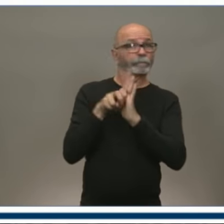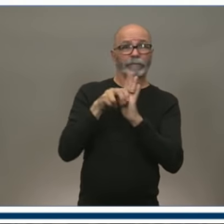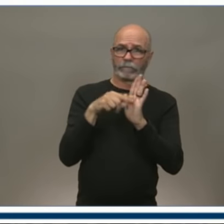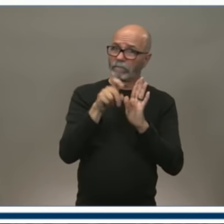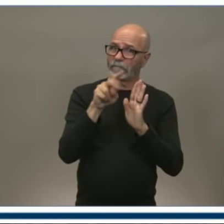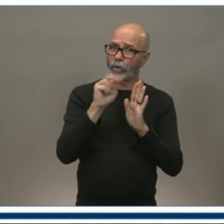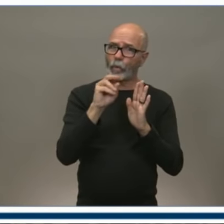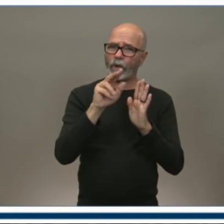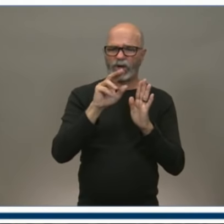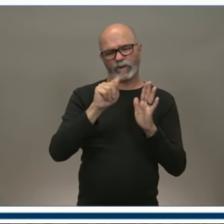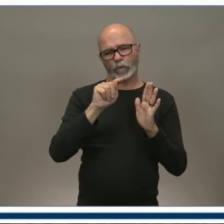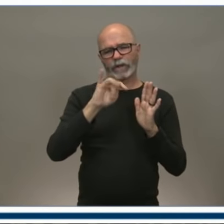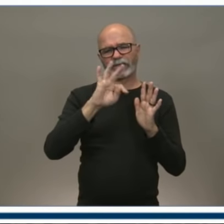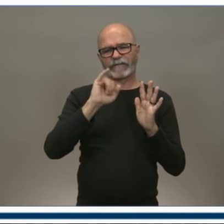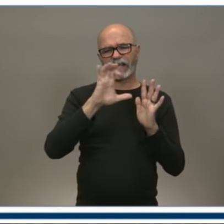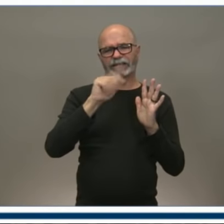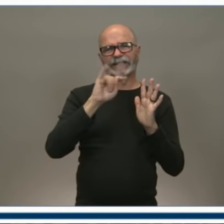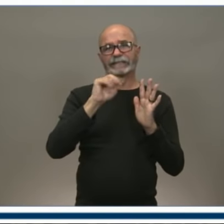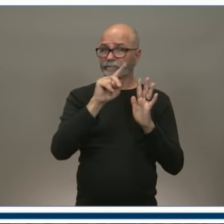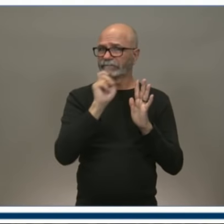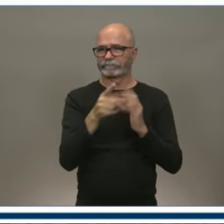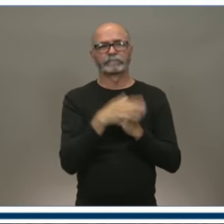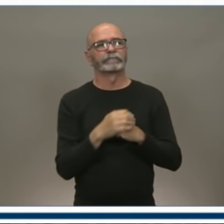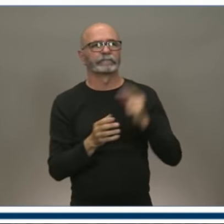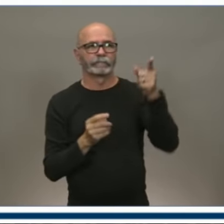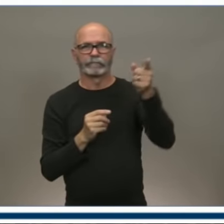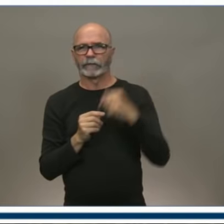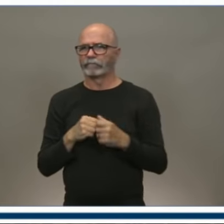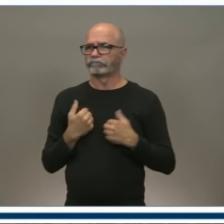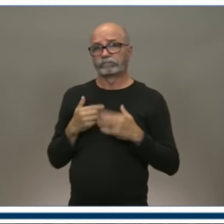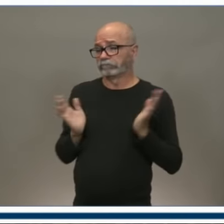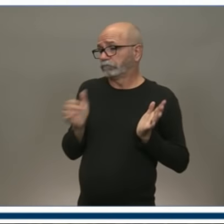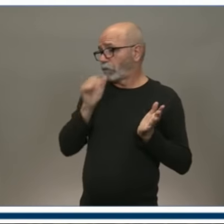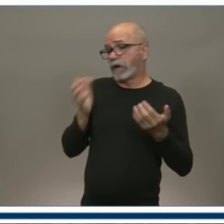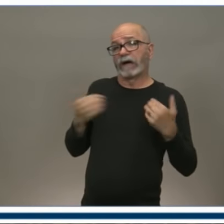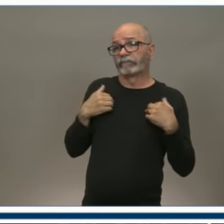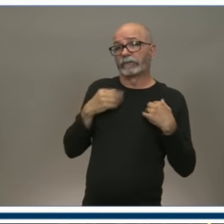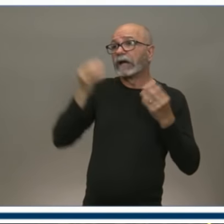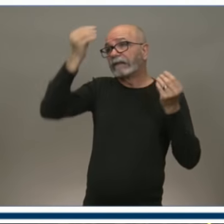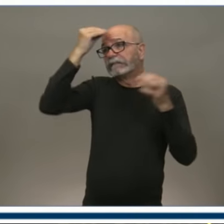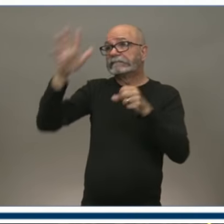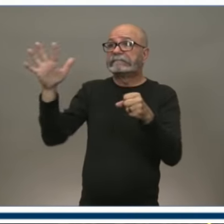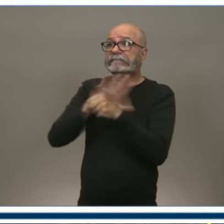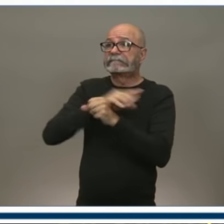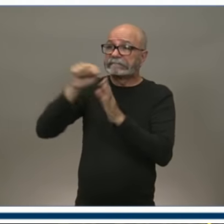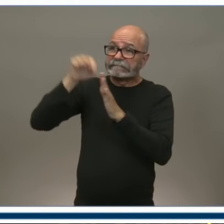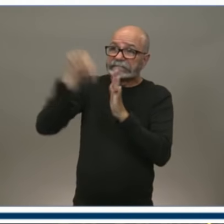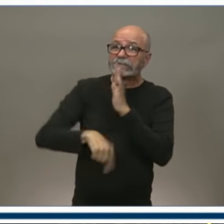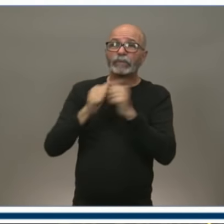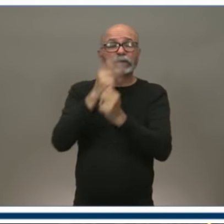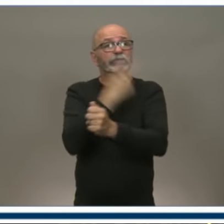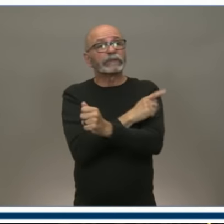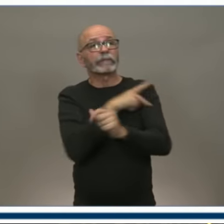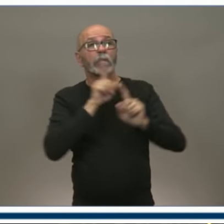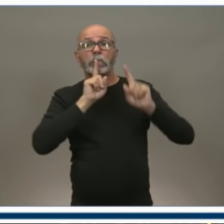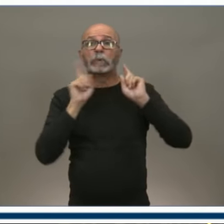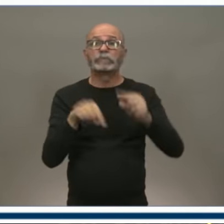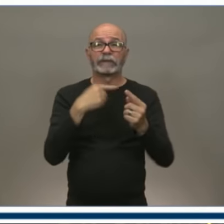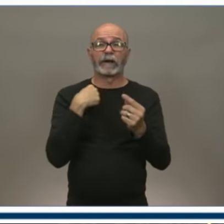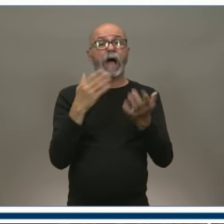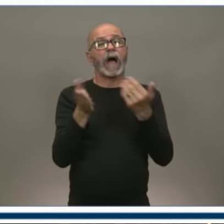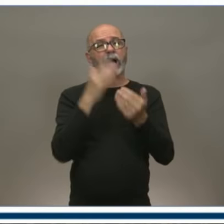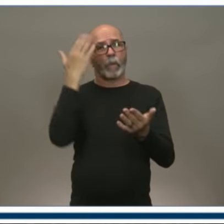million Canadians. That's not broken down by province. So we don't have any breakdown of how many Nova Scotians have that.